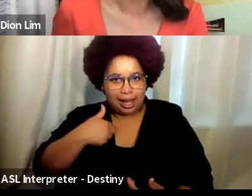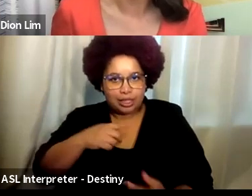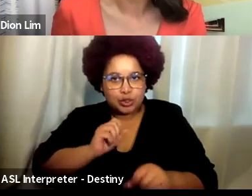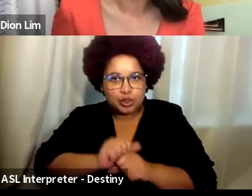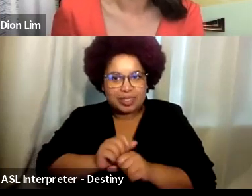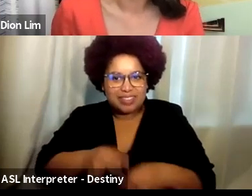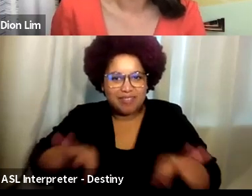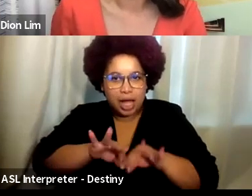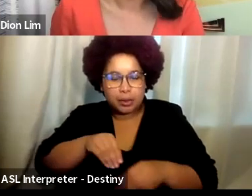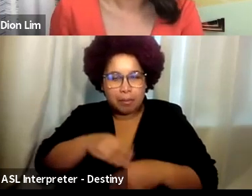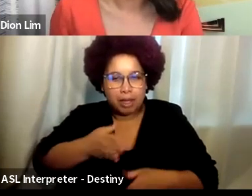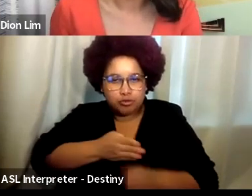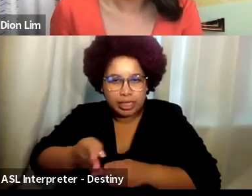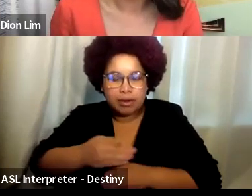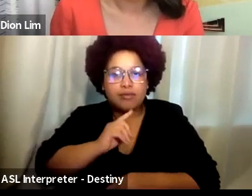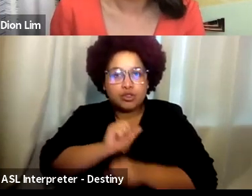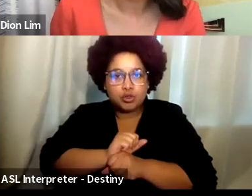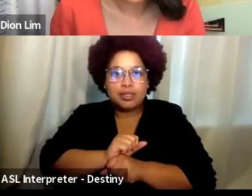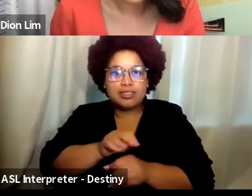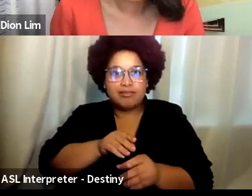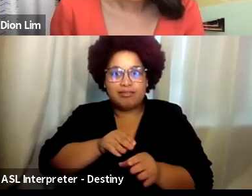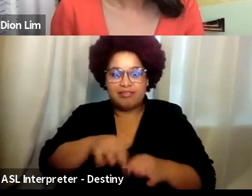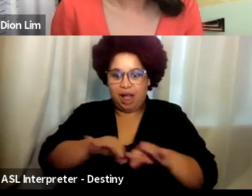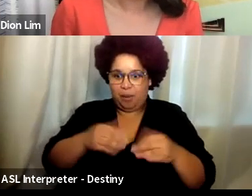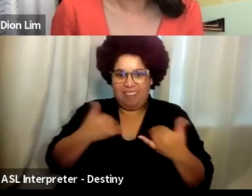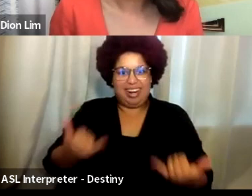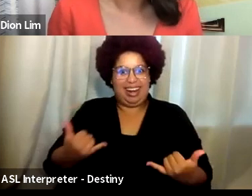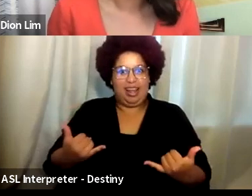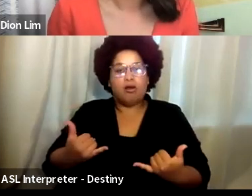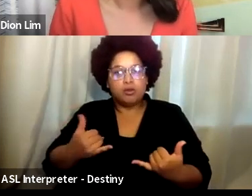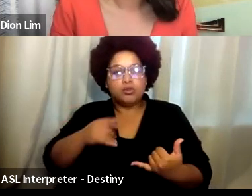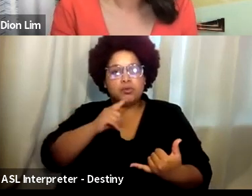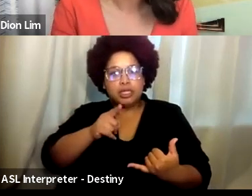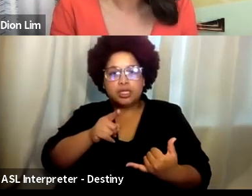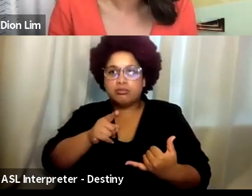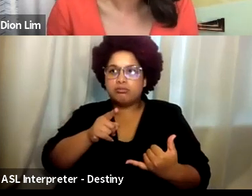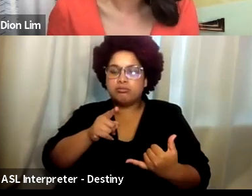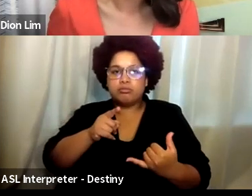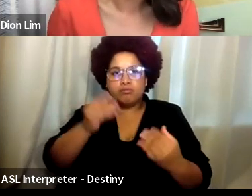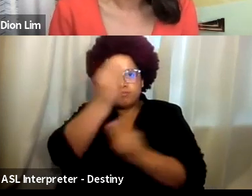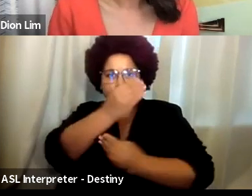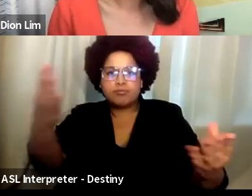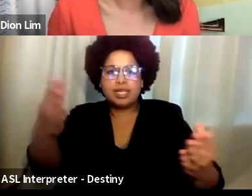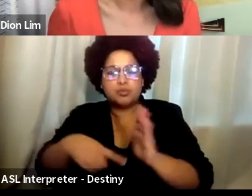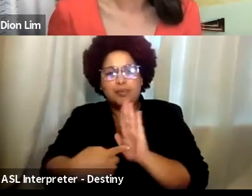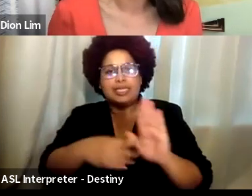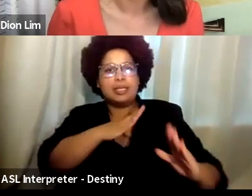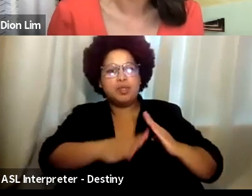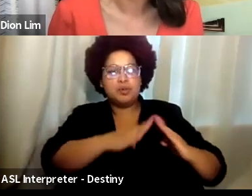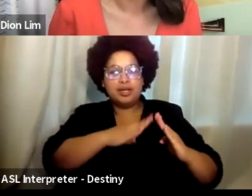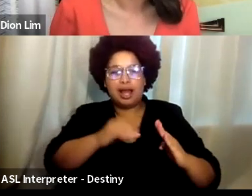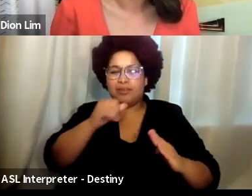early on in my career, or that I have the value and the power that I have now to get a message across and to speak for a community, I would not